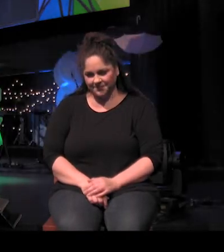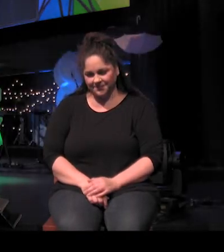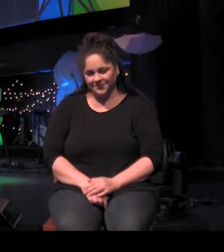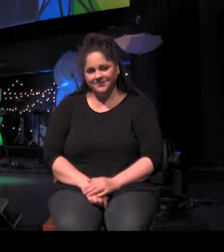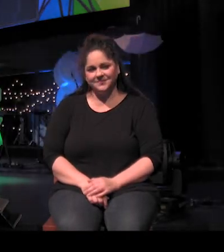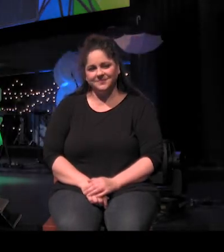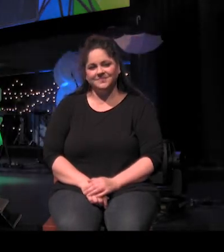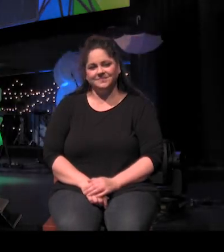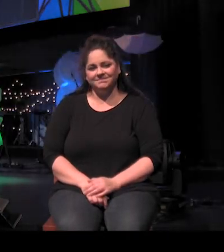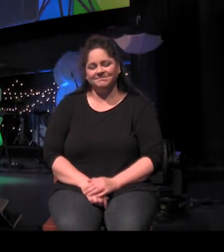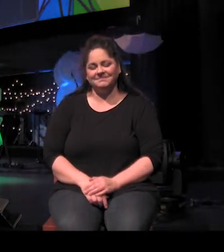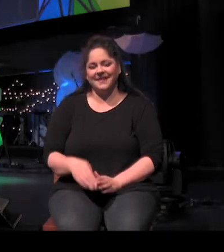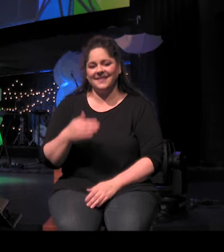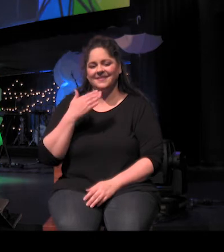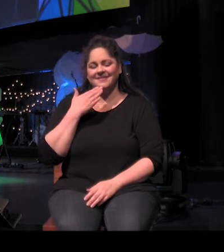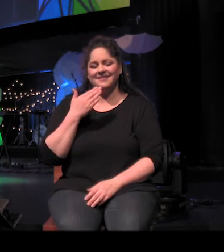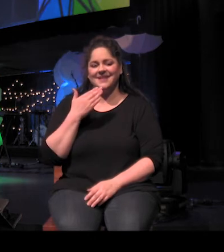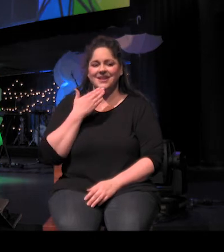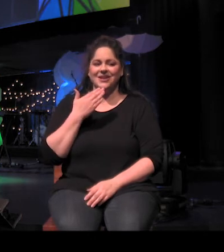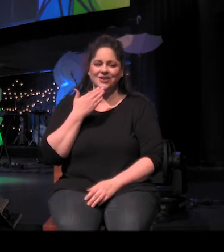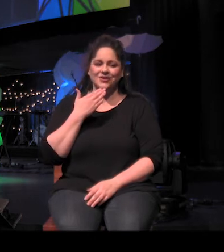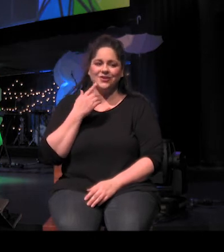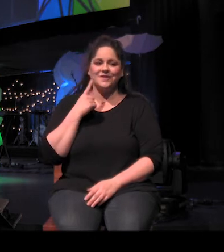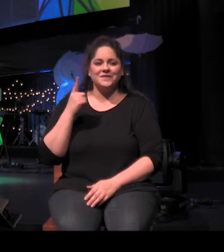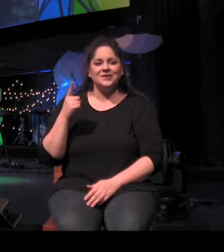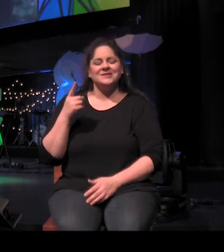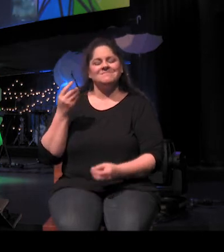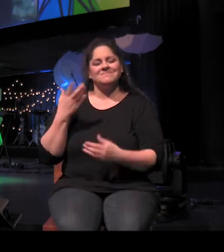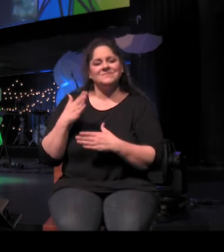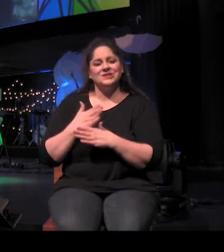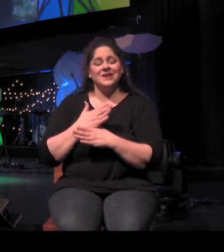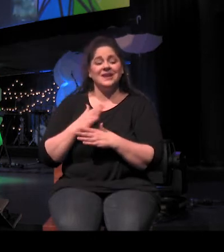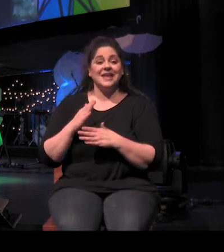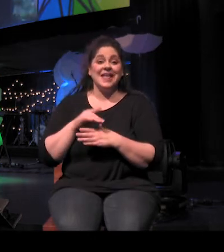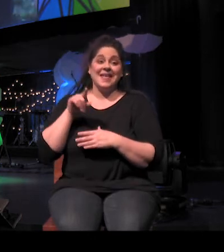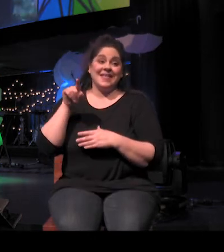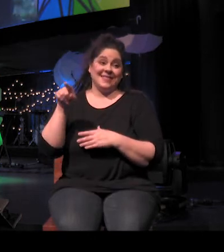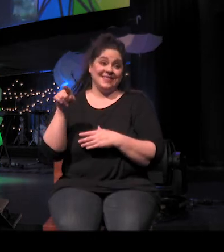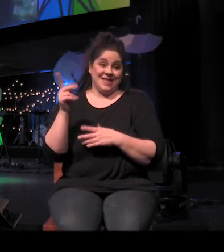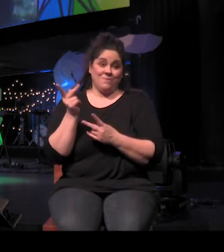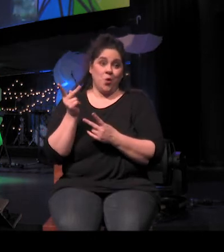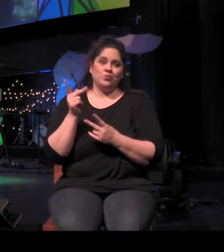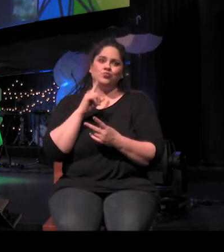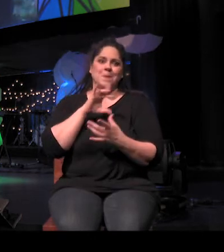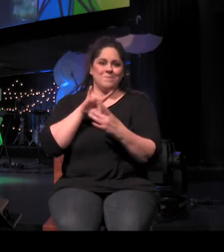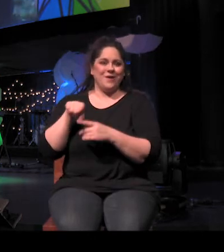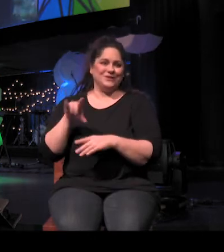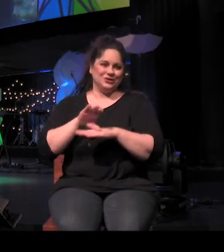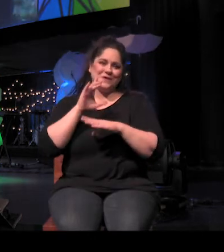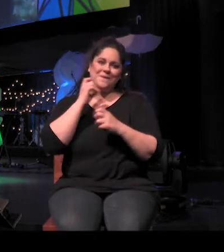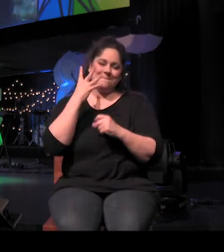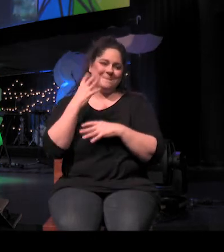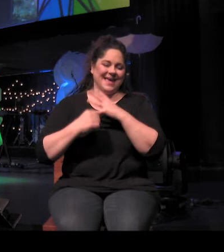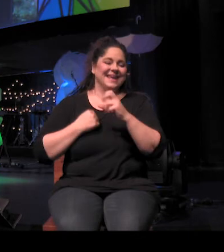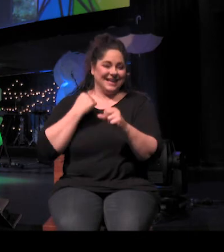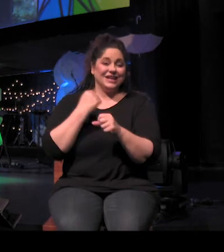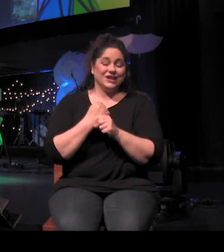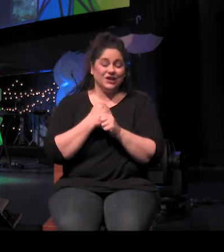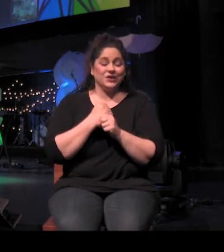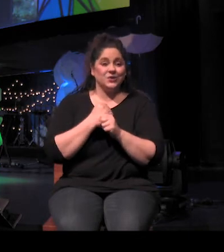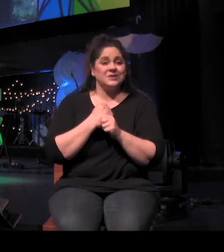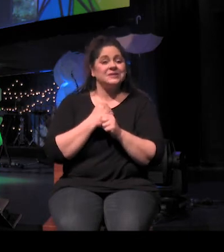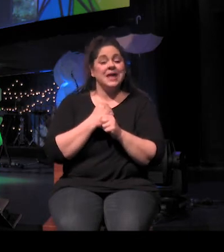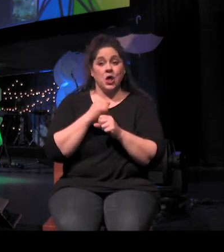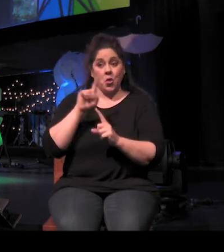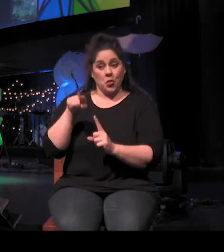Matt and Amy, thanks so much for sharing that. Matt and Amy Neff have been part of our church here for many, many years. And I'm sure they're not the only ones that have gone through some